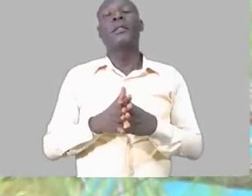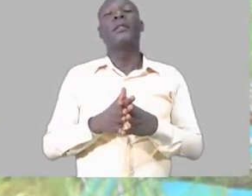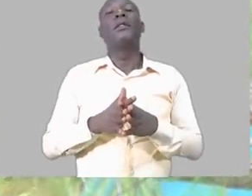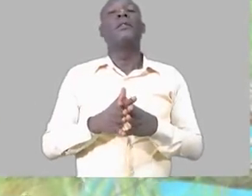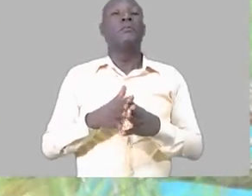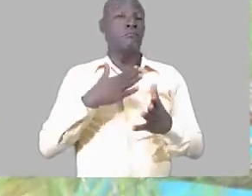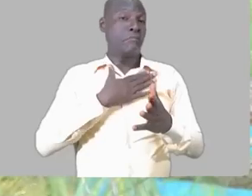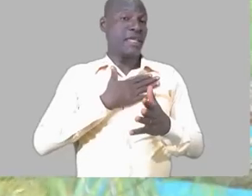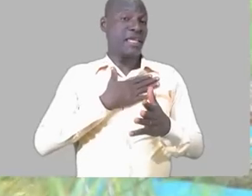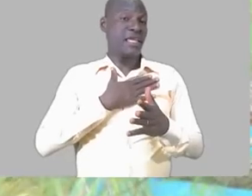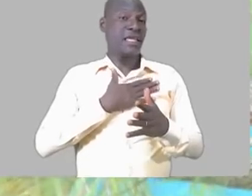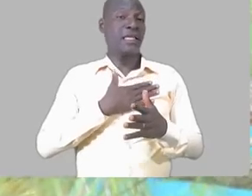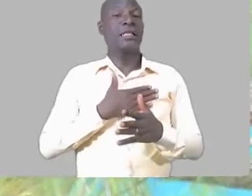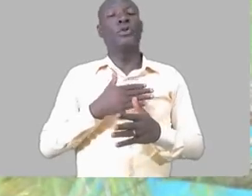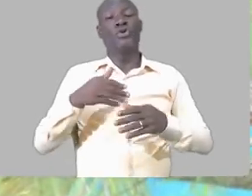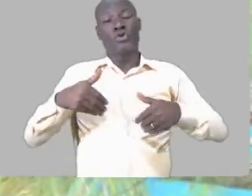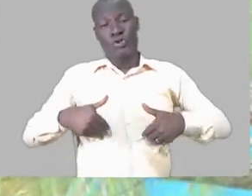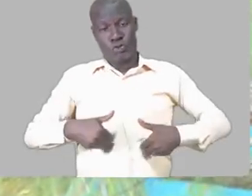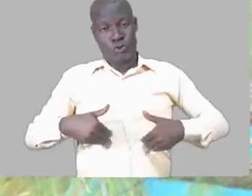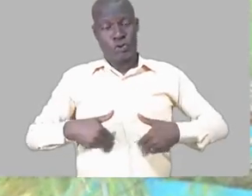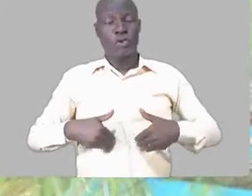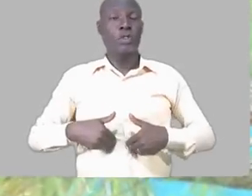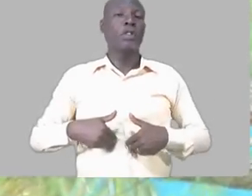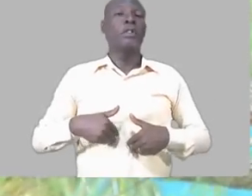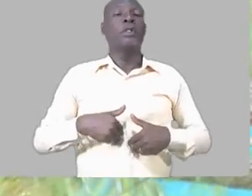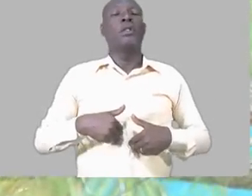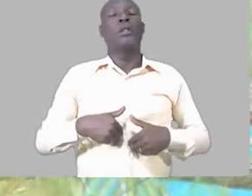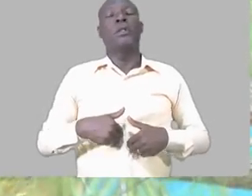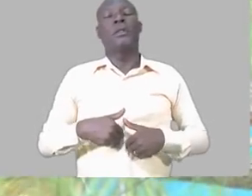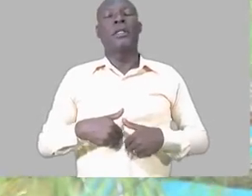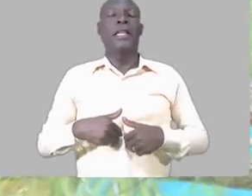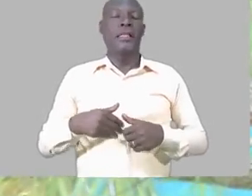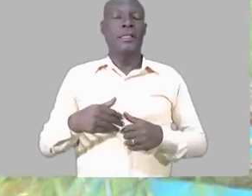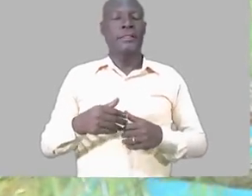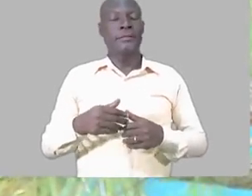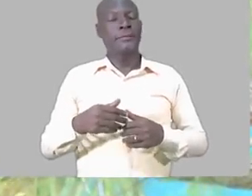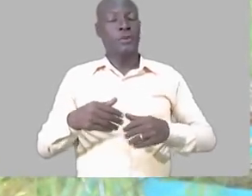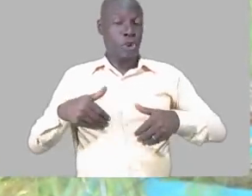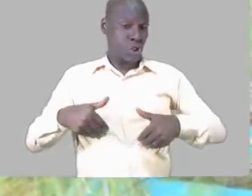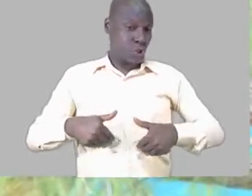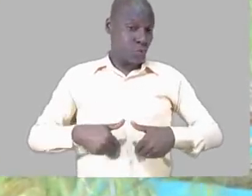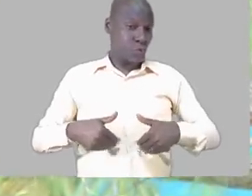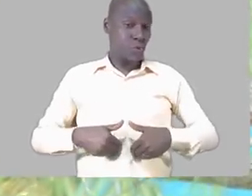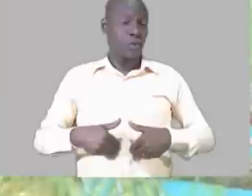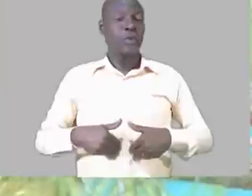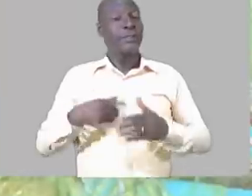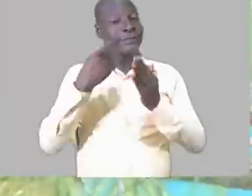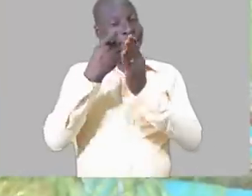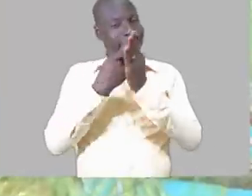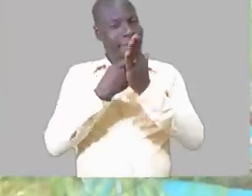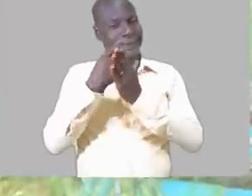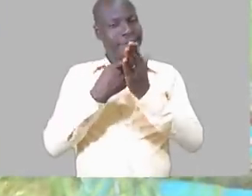Mene Ghana emrantye any mabawa. Mrantye any emma amuye emma